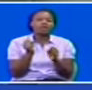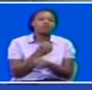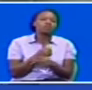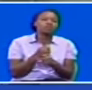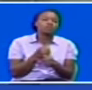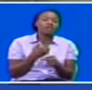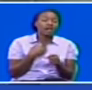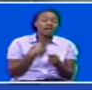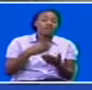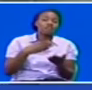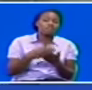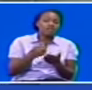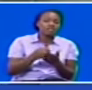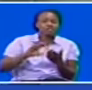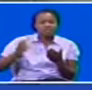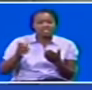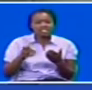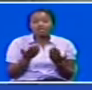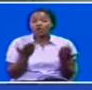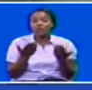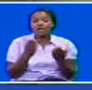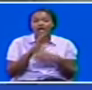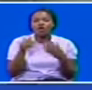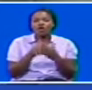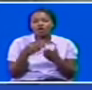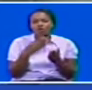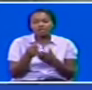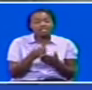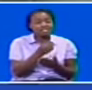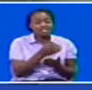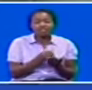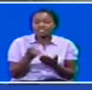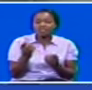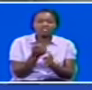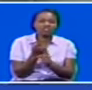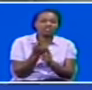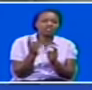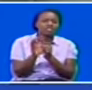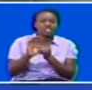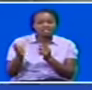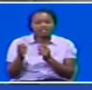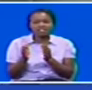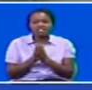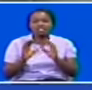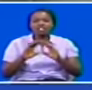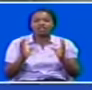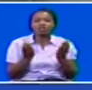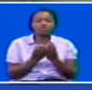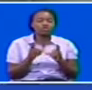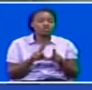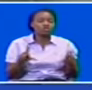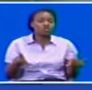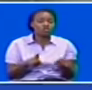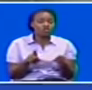counties into which all monies due to the counties and local communities are invested and the